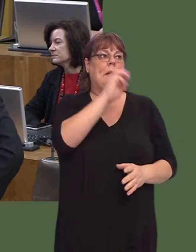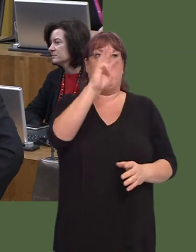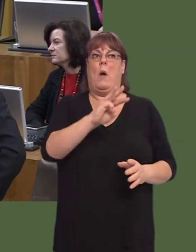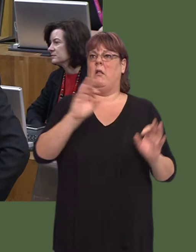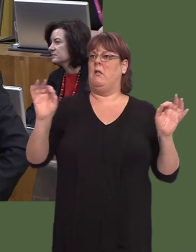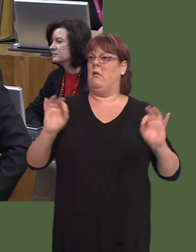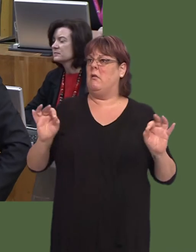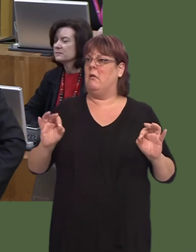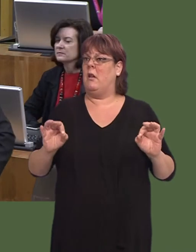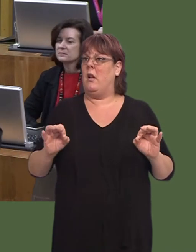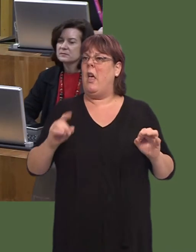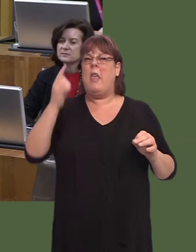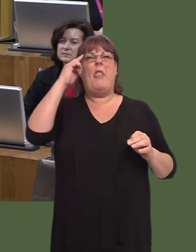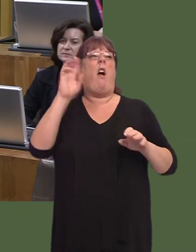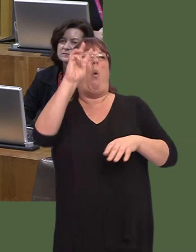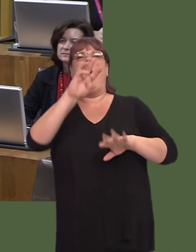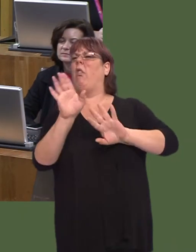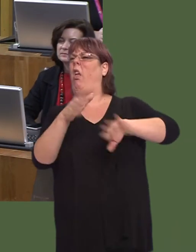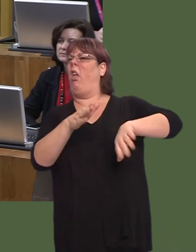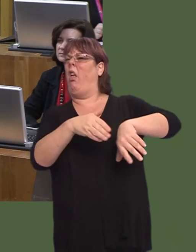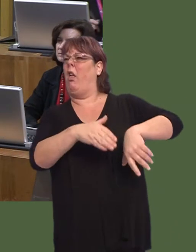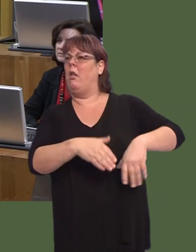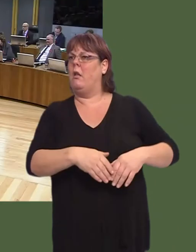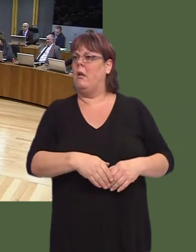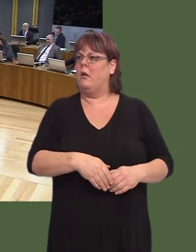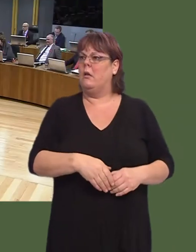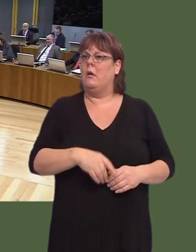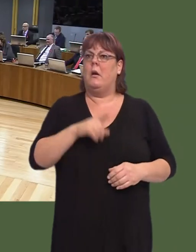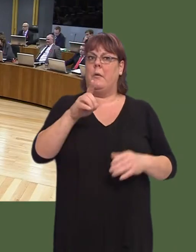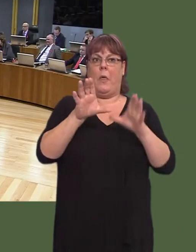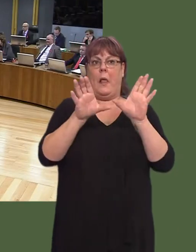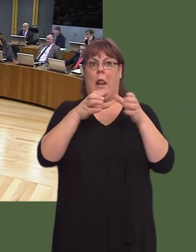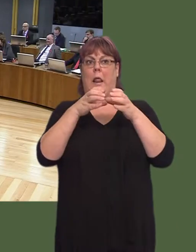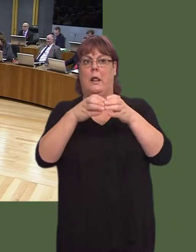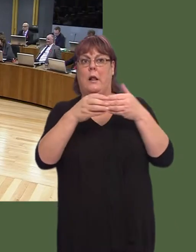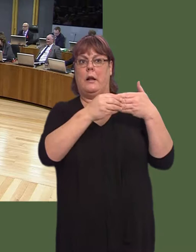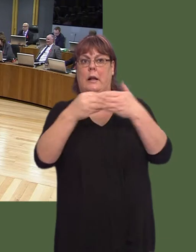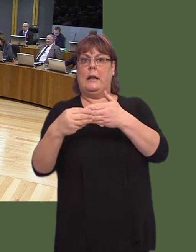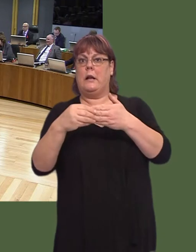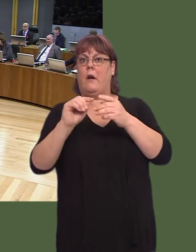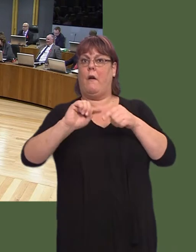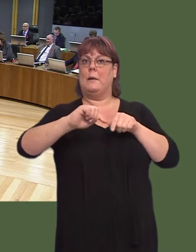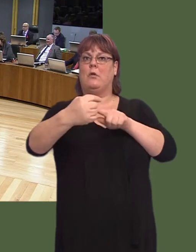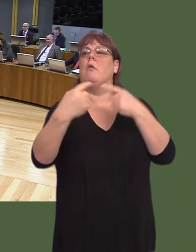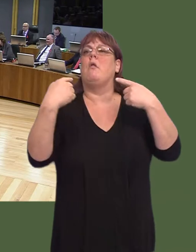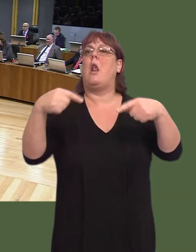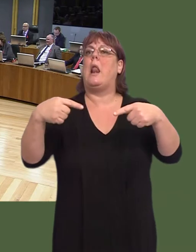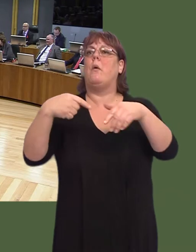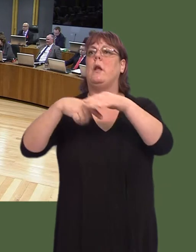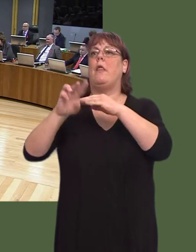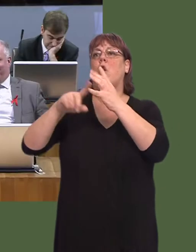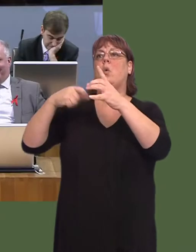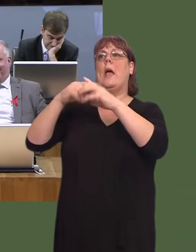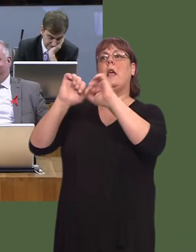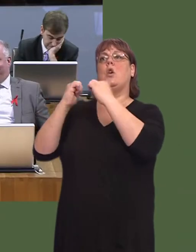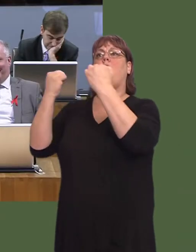for Wales, and where Wales is so insignificant in their thinking that the leader... And I'm going to feel sorry for him now. That the Leader of the Opposition is banned from sitting in the